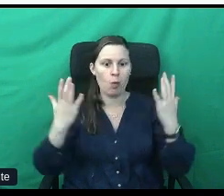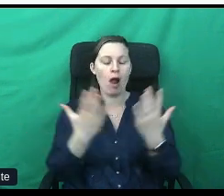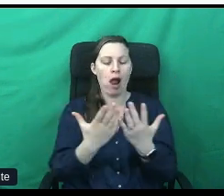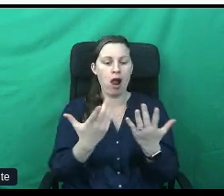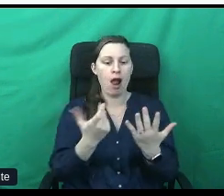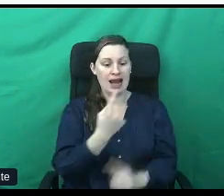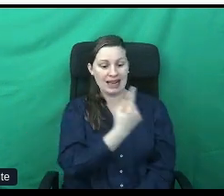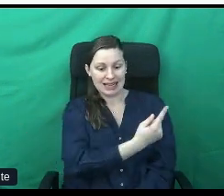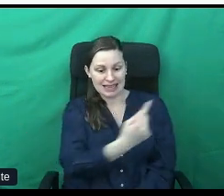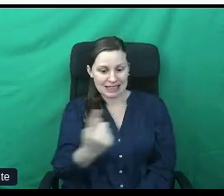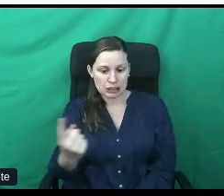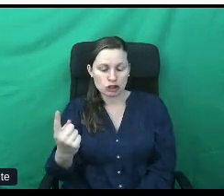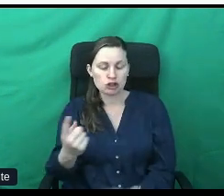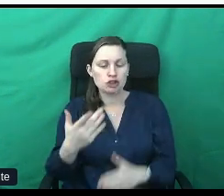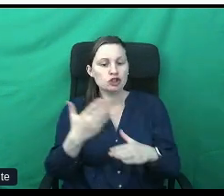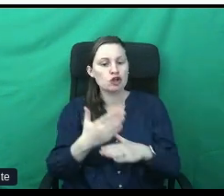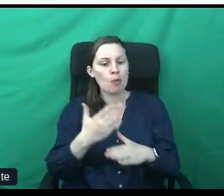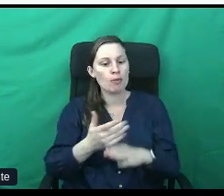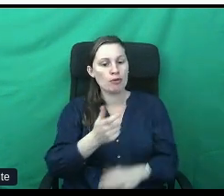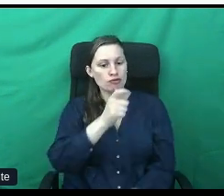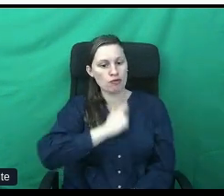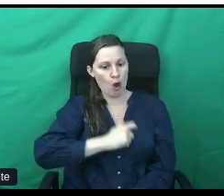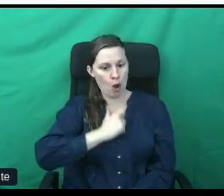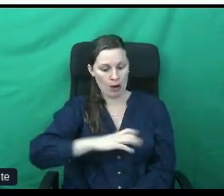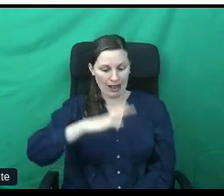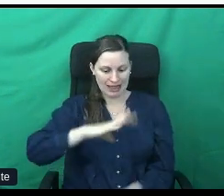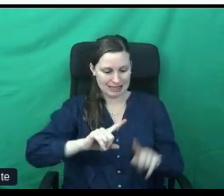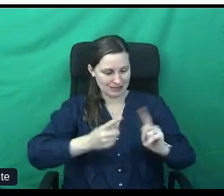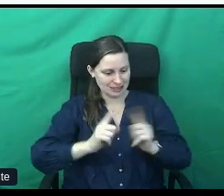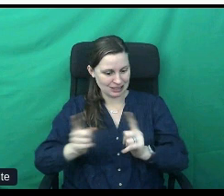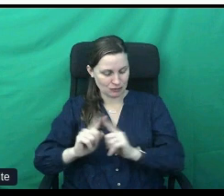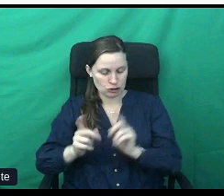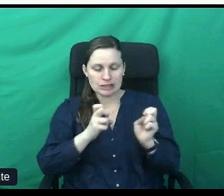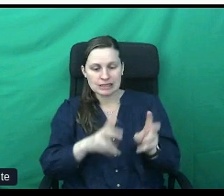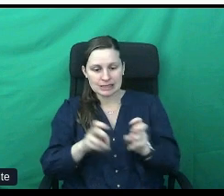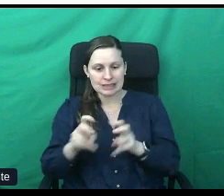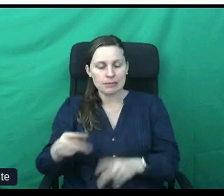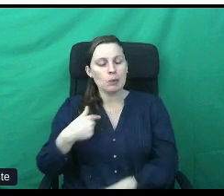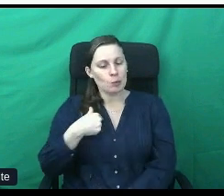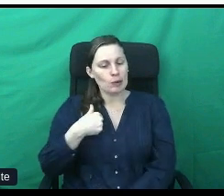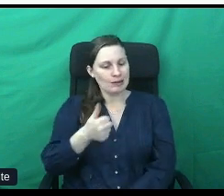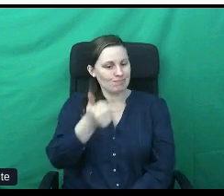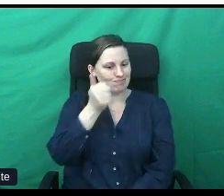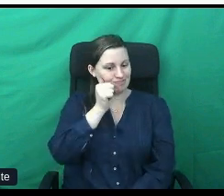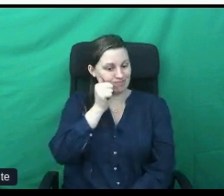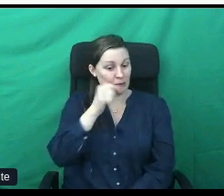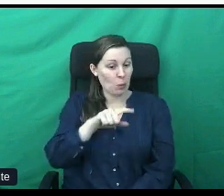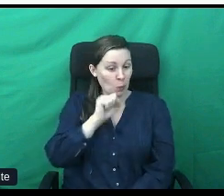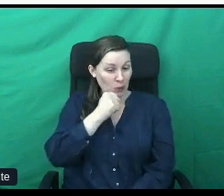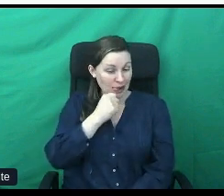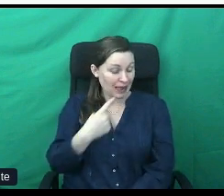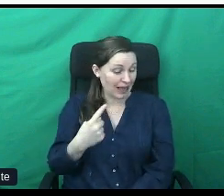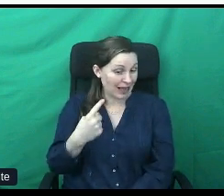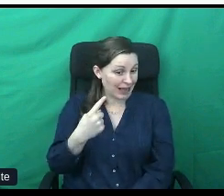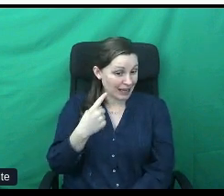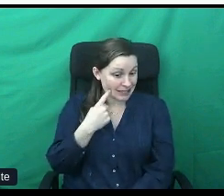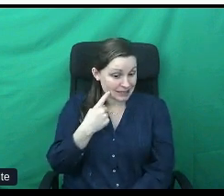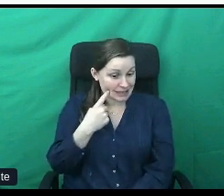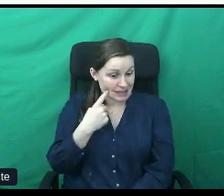potentially requiring different systems to complete their job, we knew from the start that this wasn't going to be a